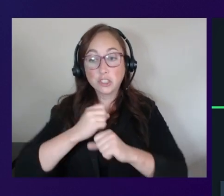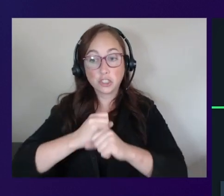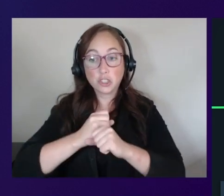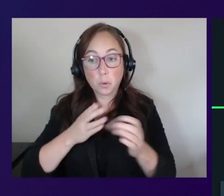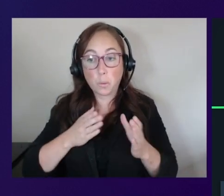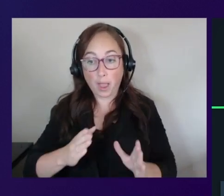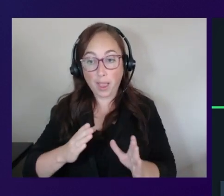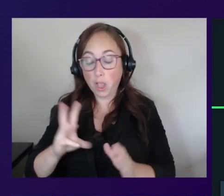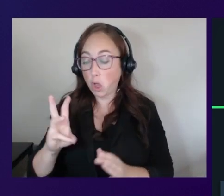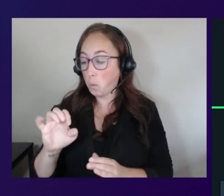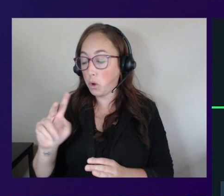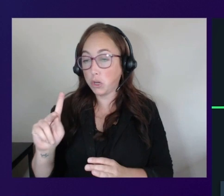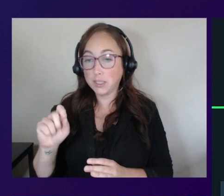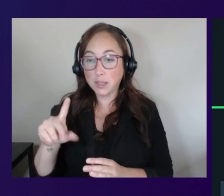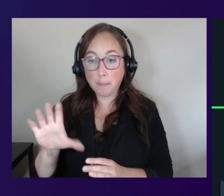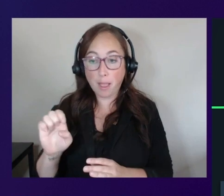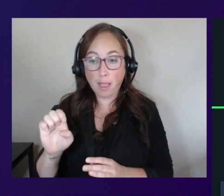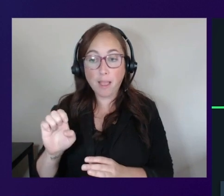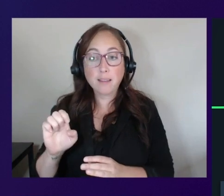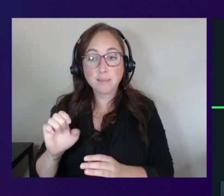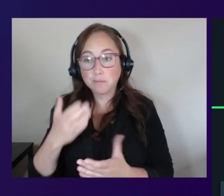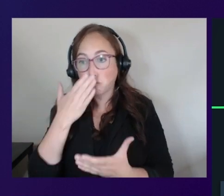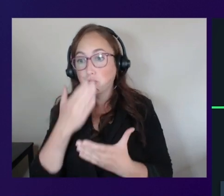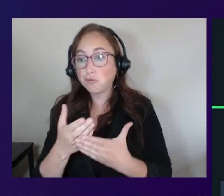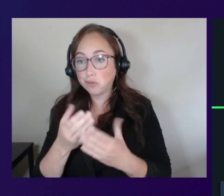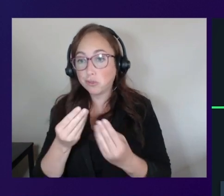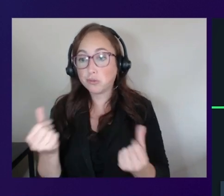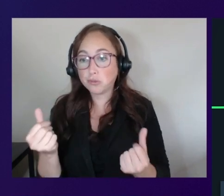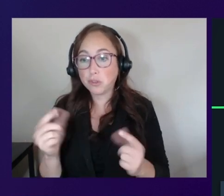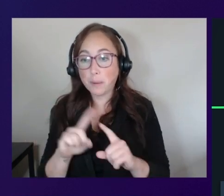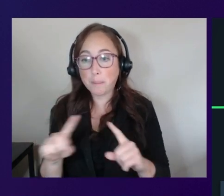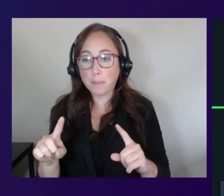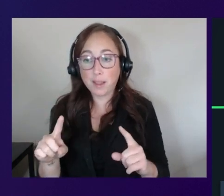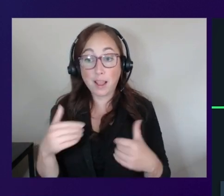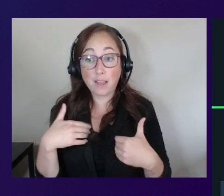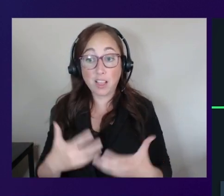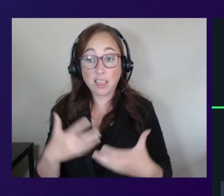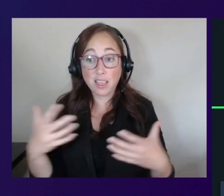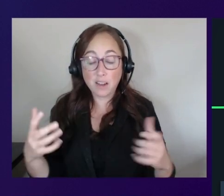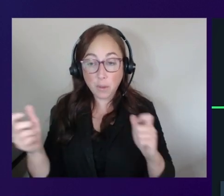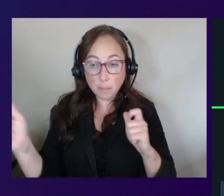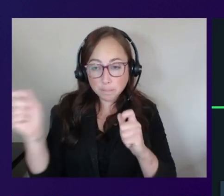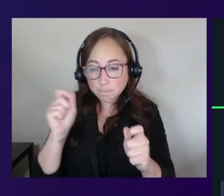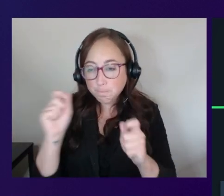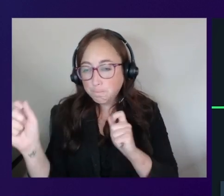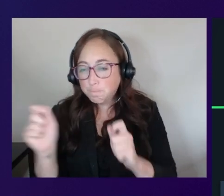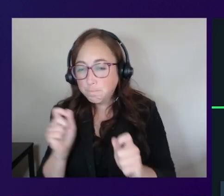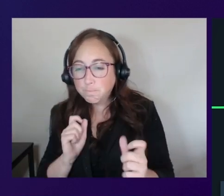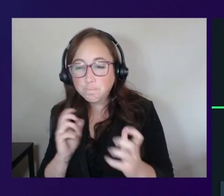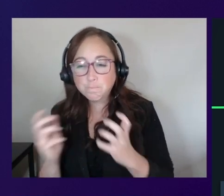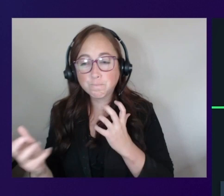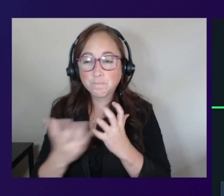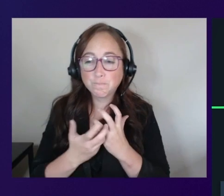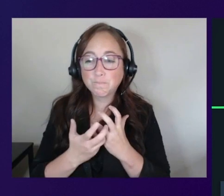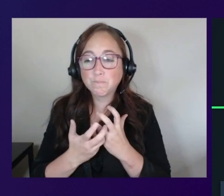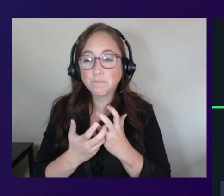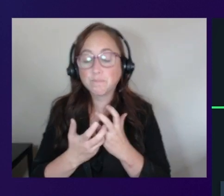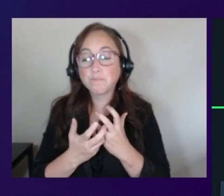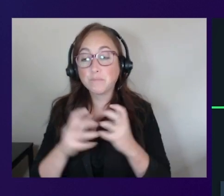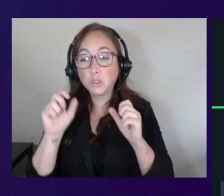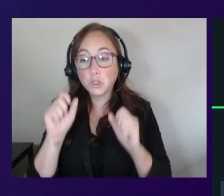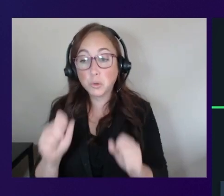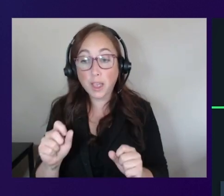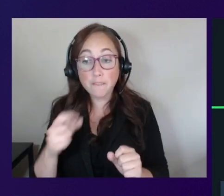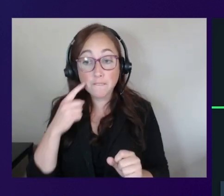versatile solution, but it is really built around high degree of personalization and persistence to the point where you can customize that on a per user